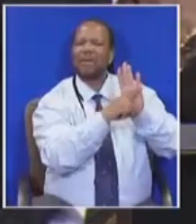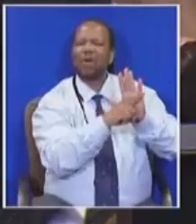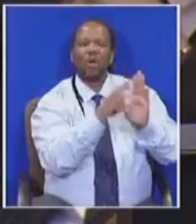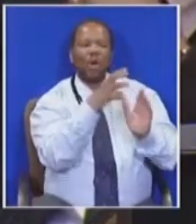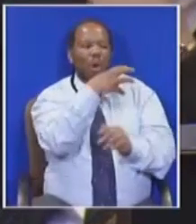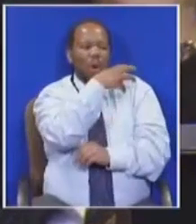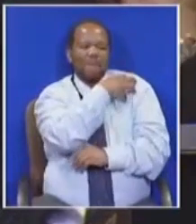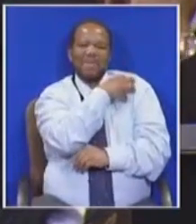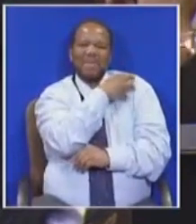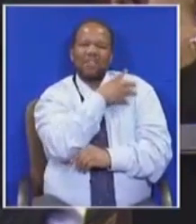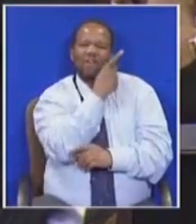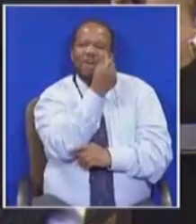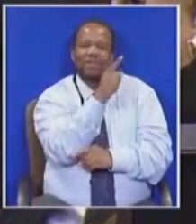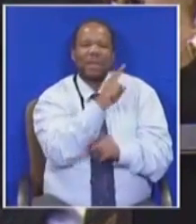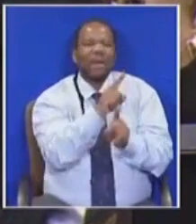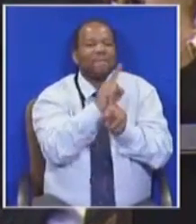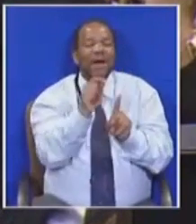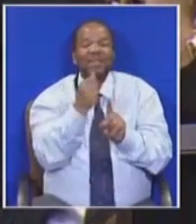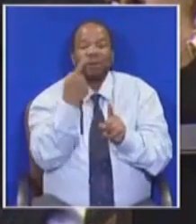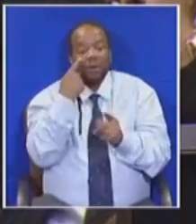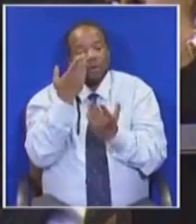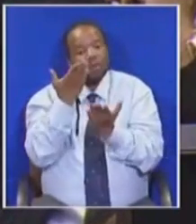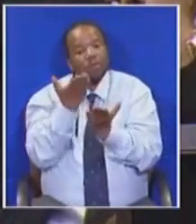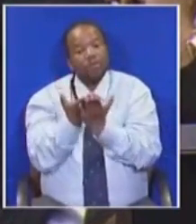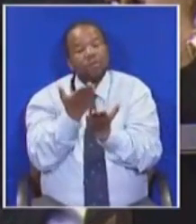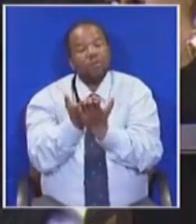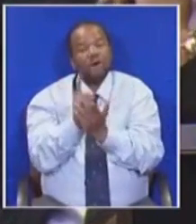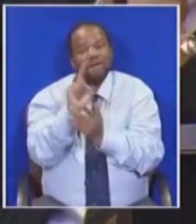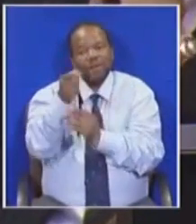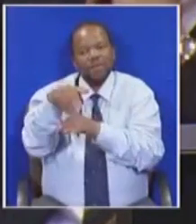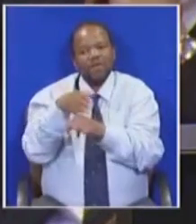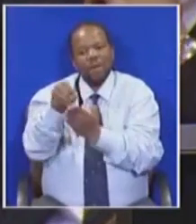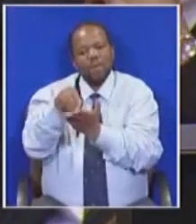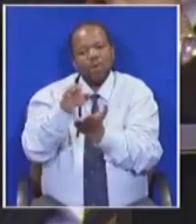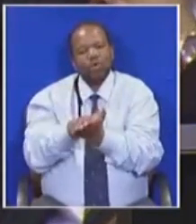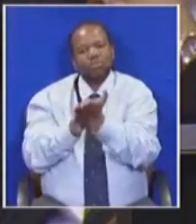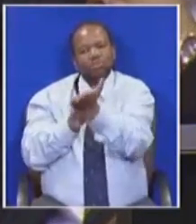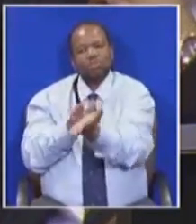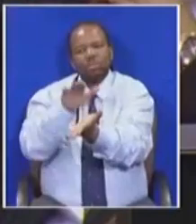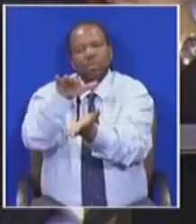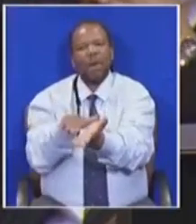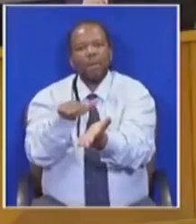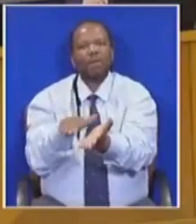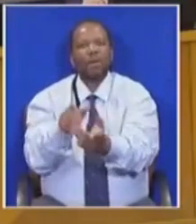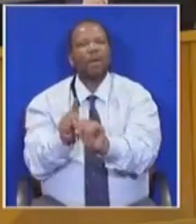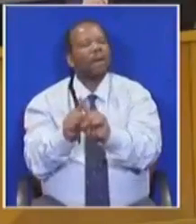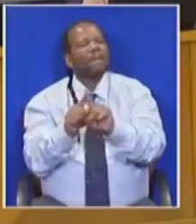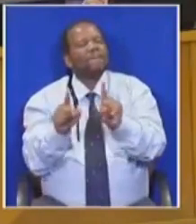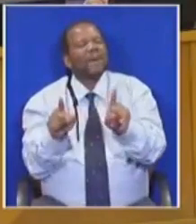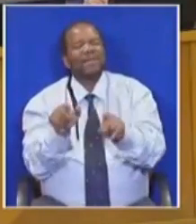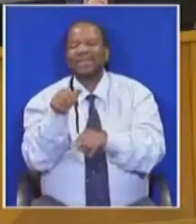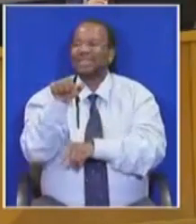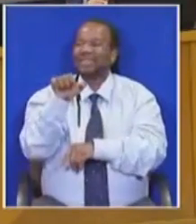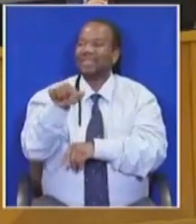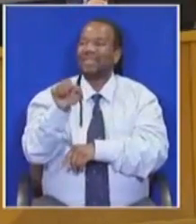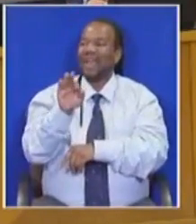without substantively putting a motion before this House. In fact, they are in